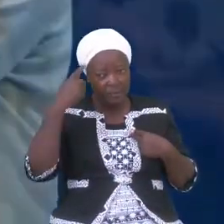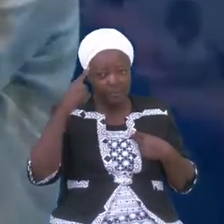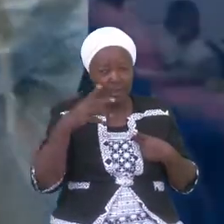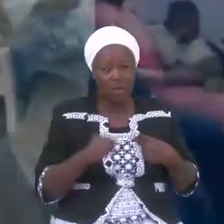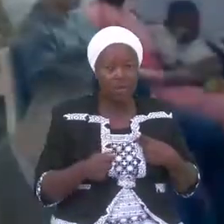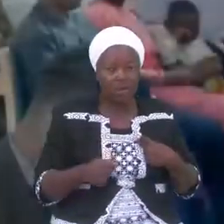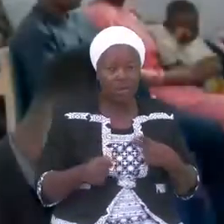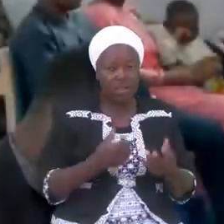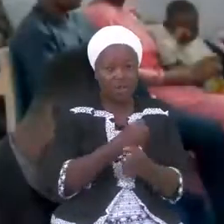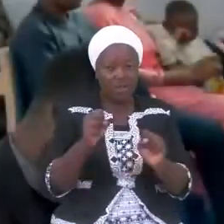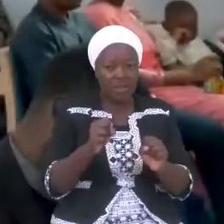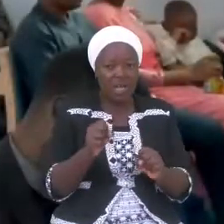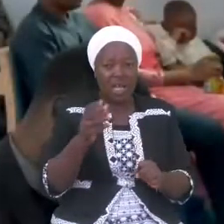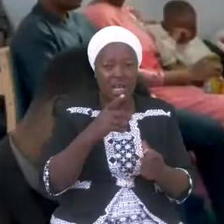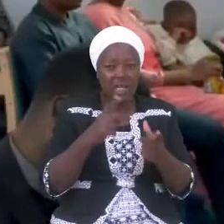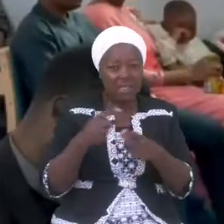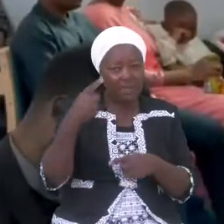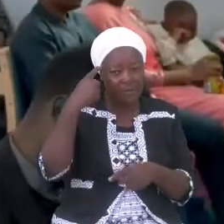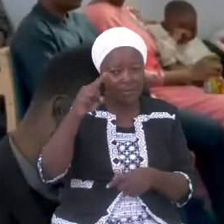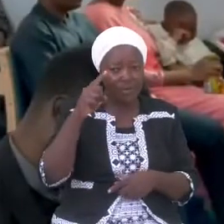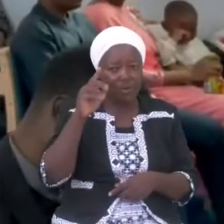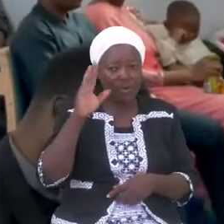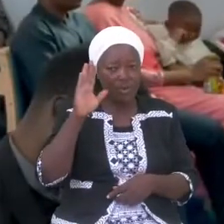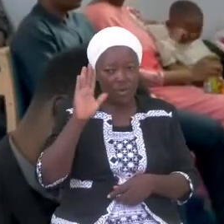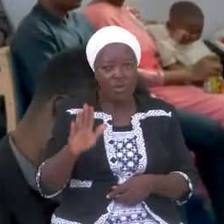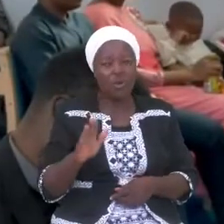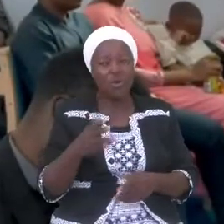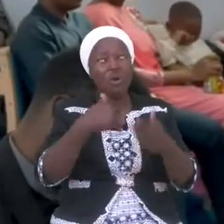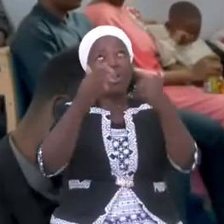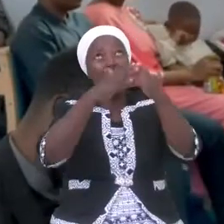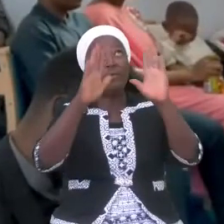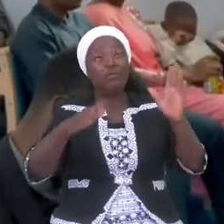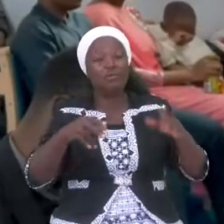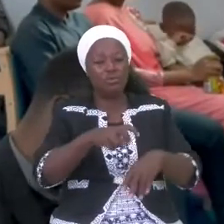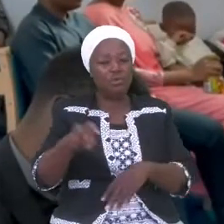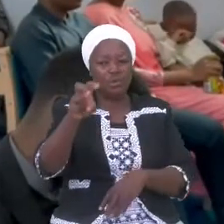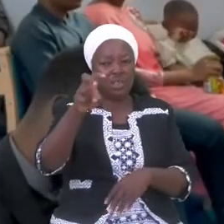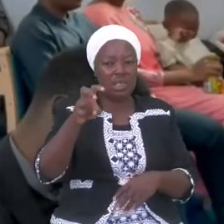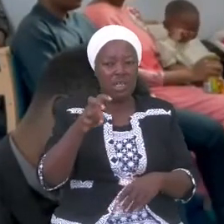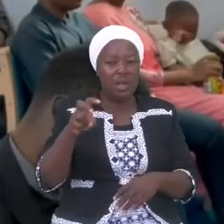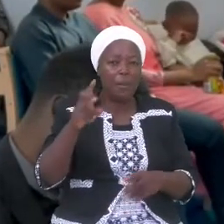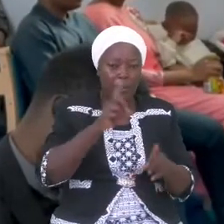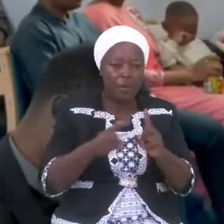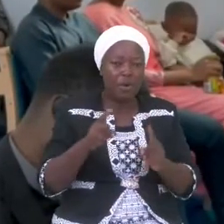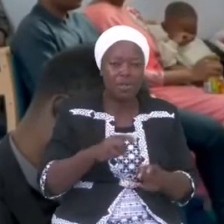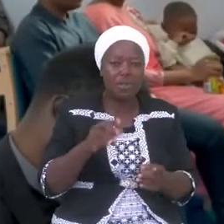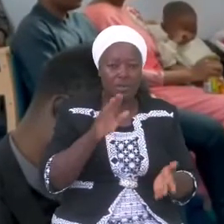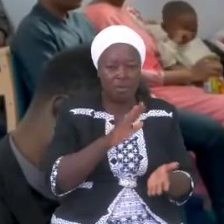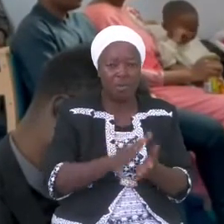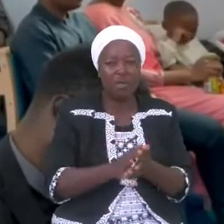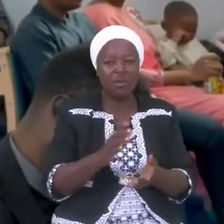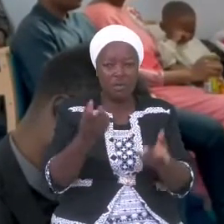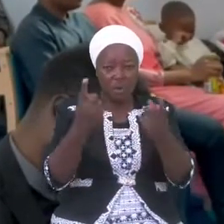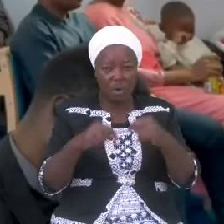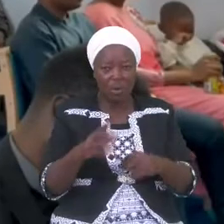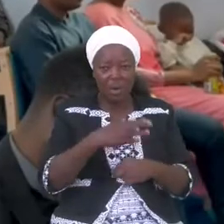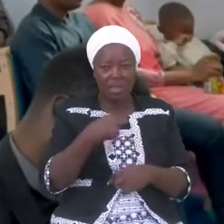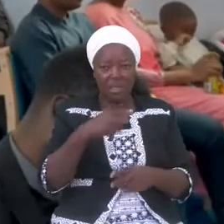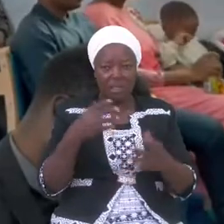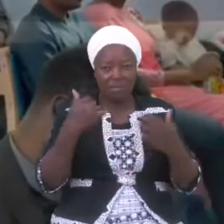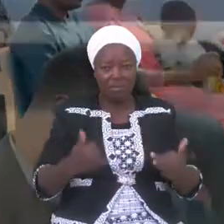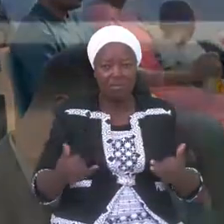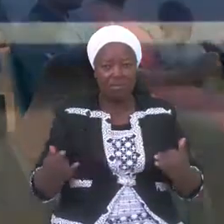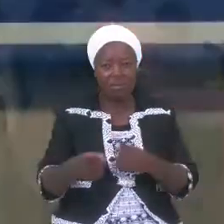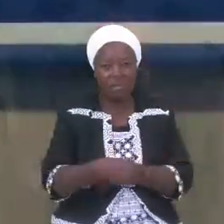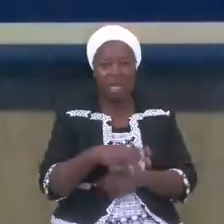and for your heavenward journey. But we come and we say today, as we